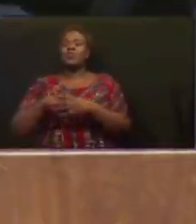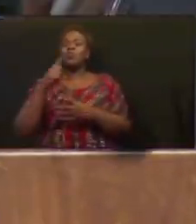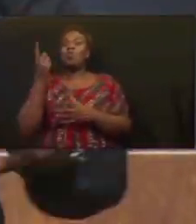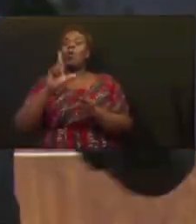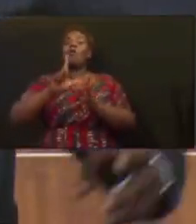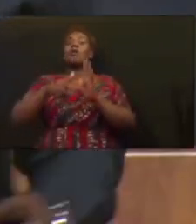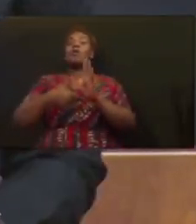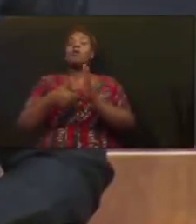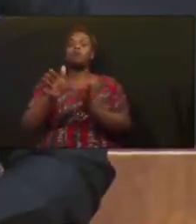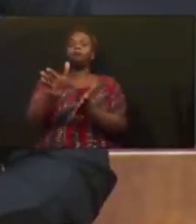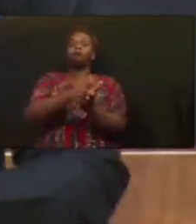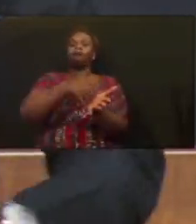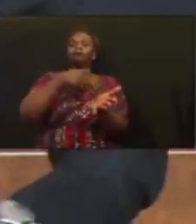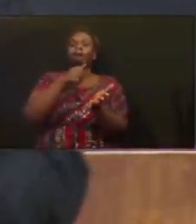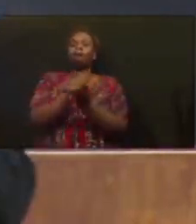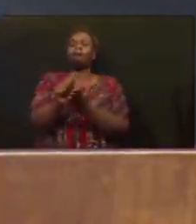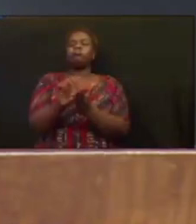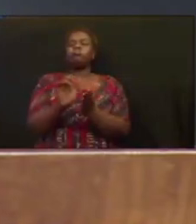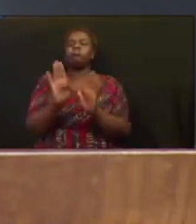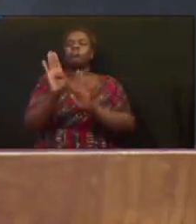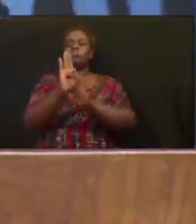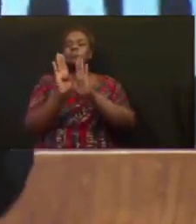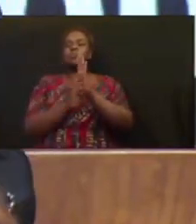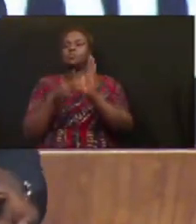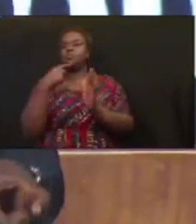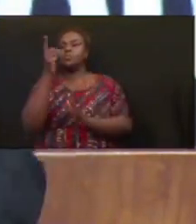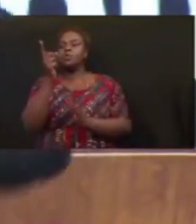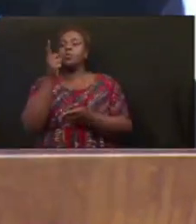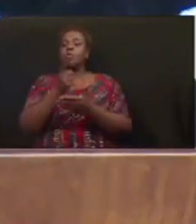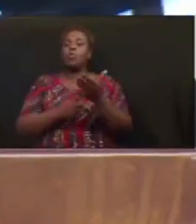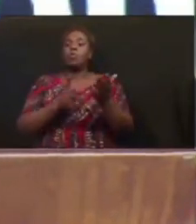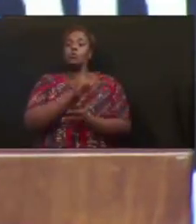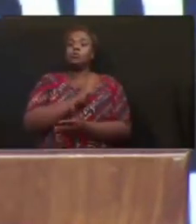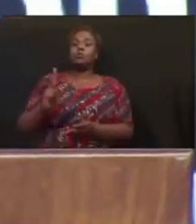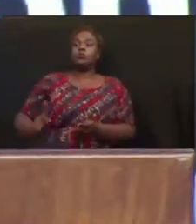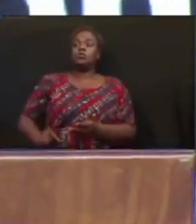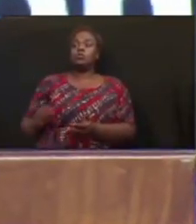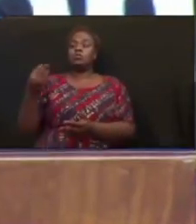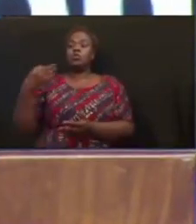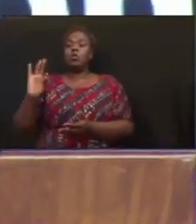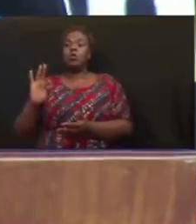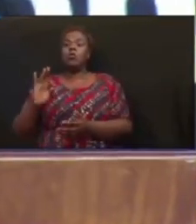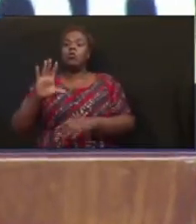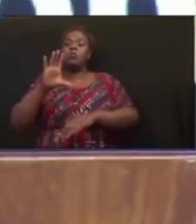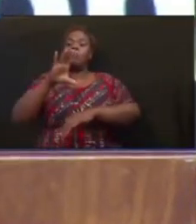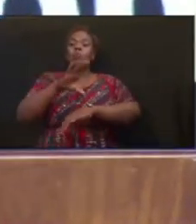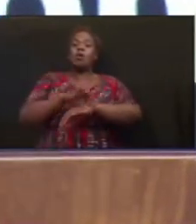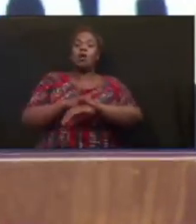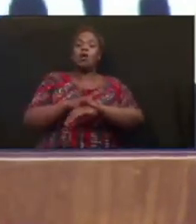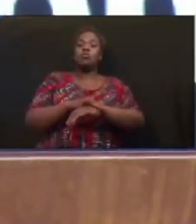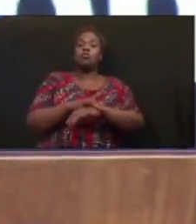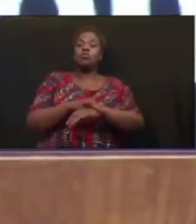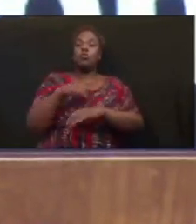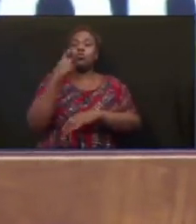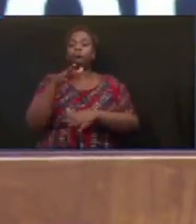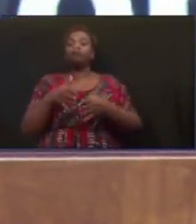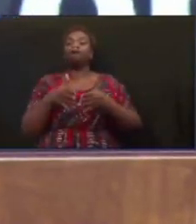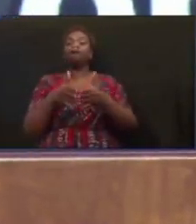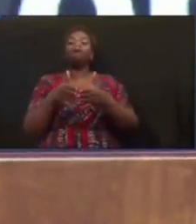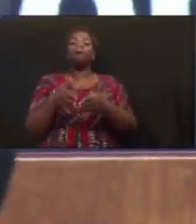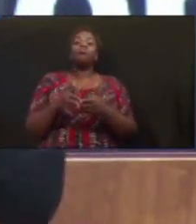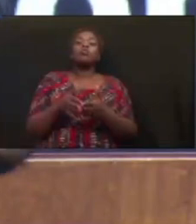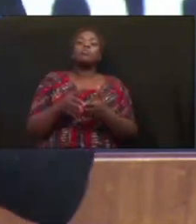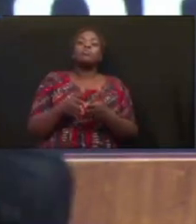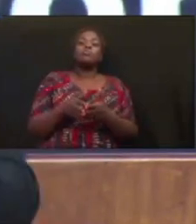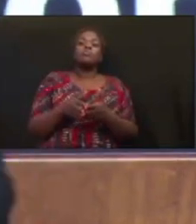her destruction had come. The Bible says the kings of the earth who have fornicated with her, that she-goddess called Babylon, there